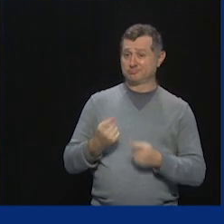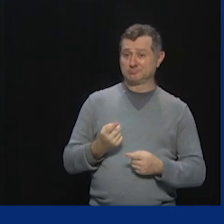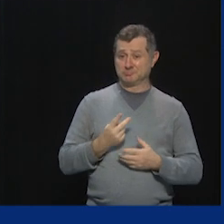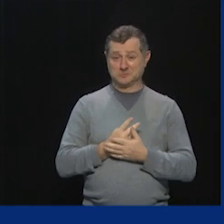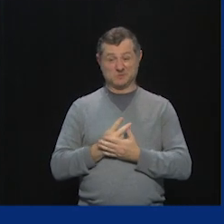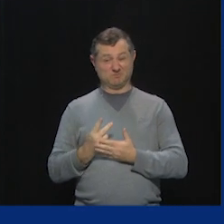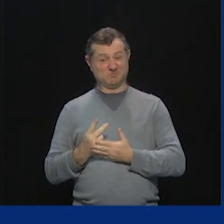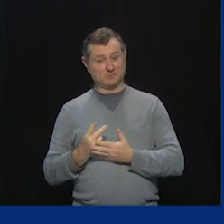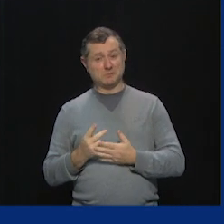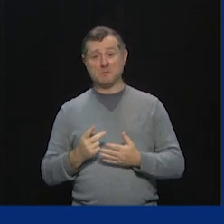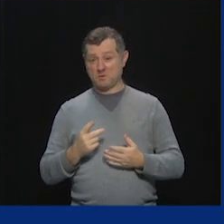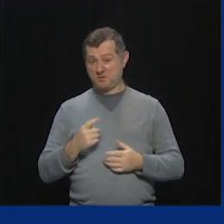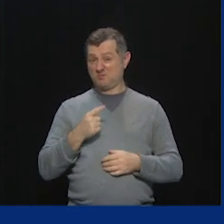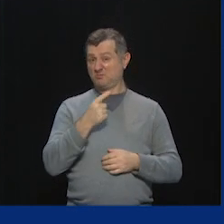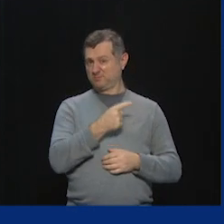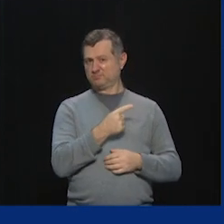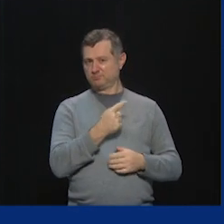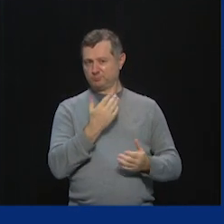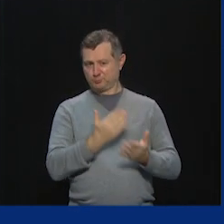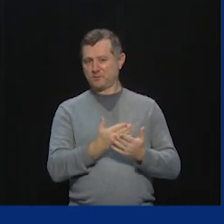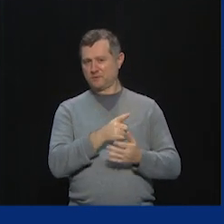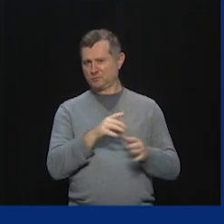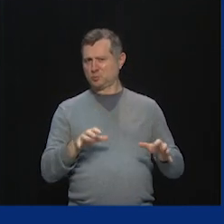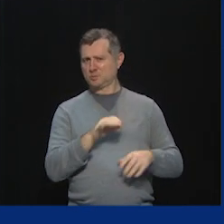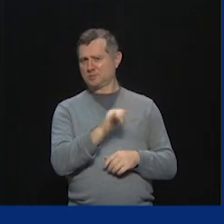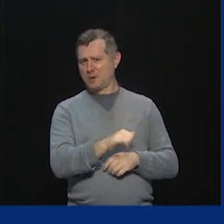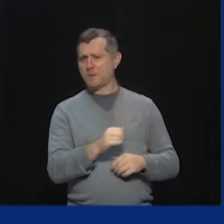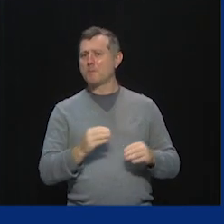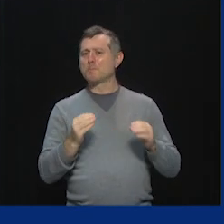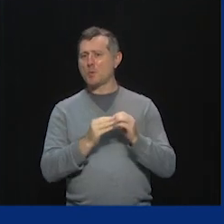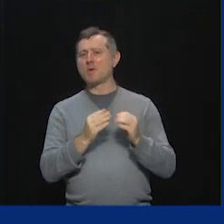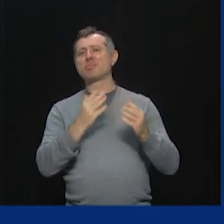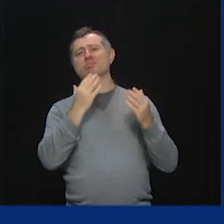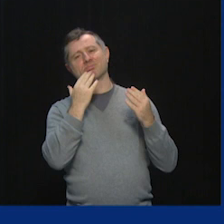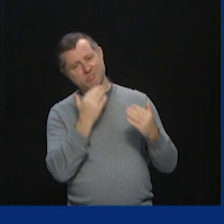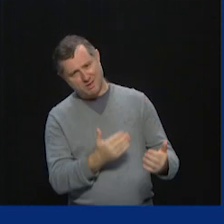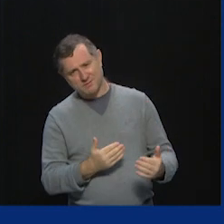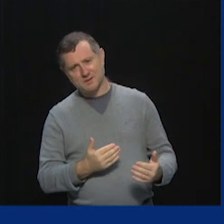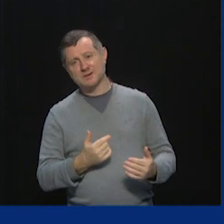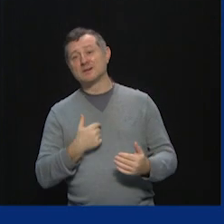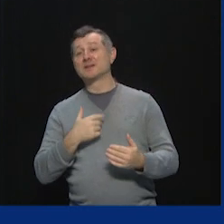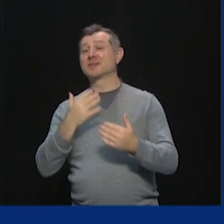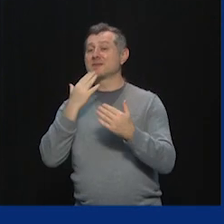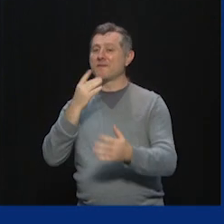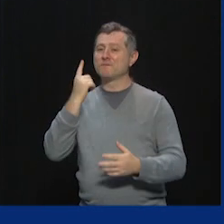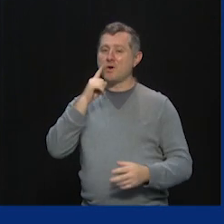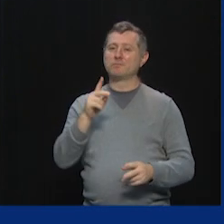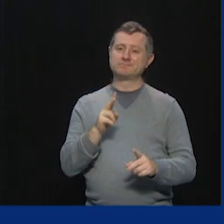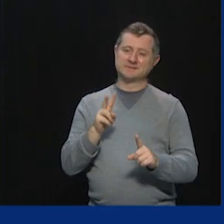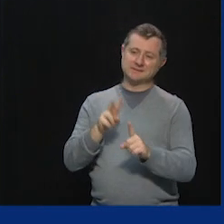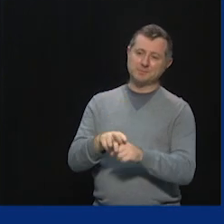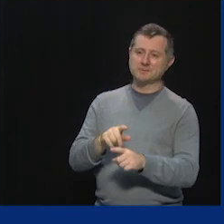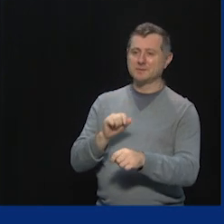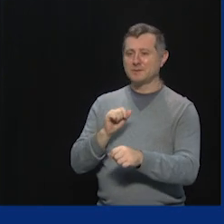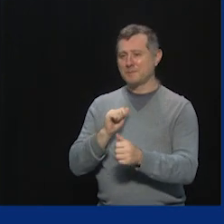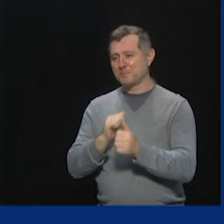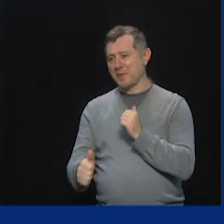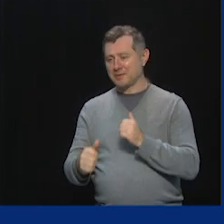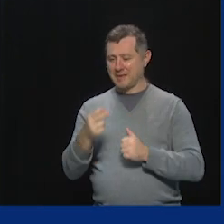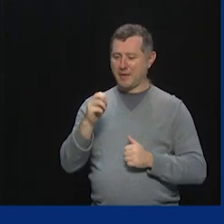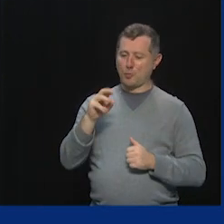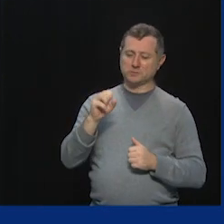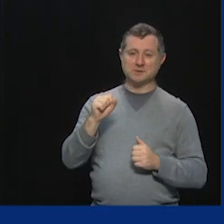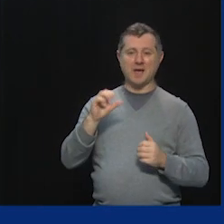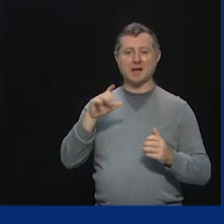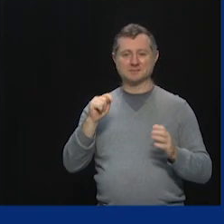So thank you for that. And thank you for implementing the HERO Act. This is a law that simply requires a